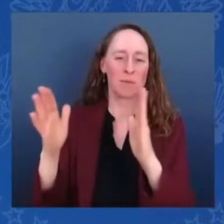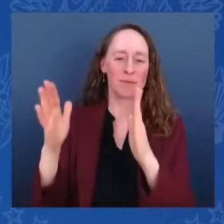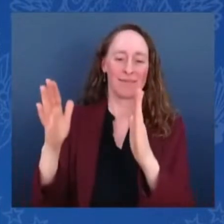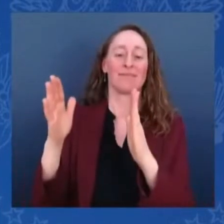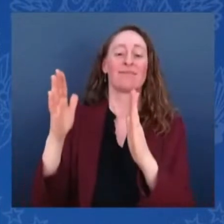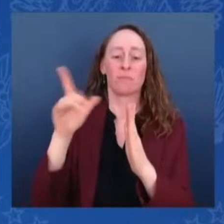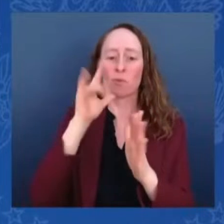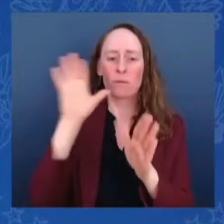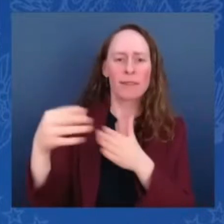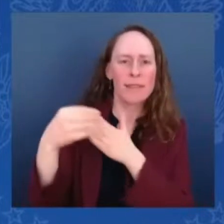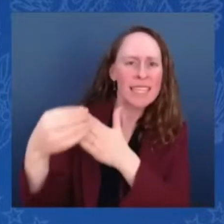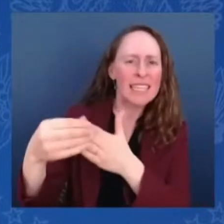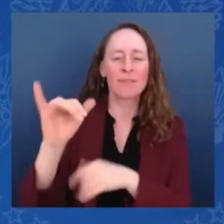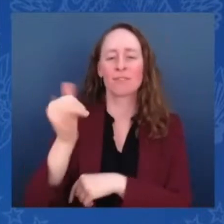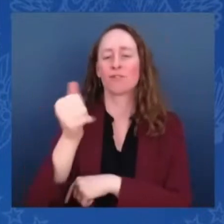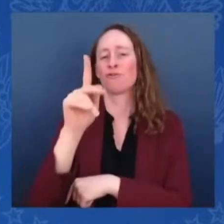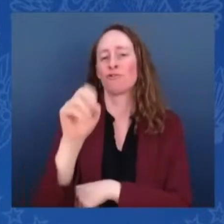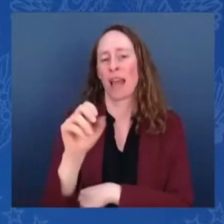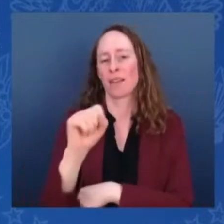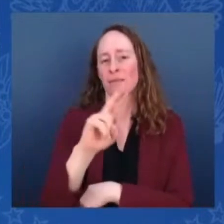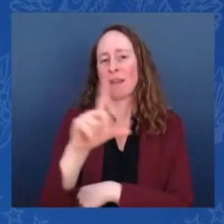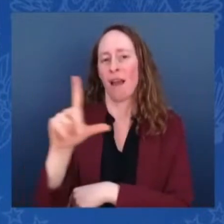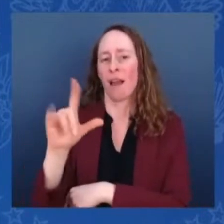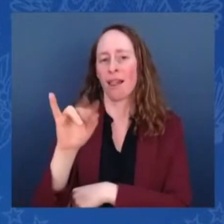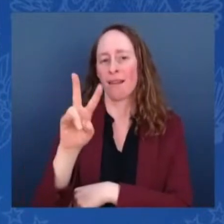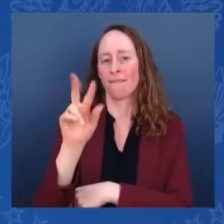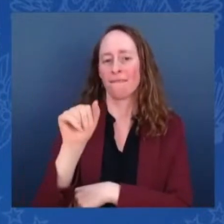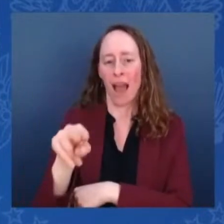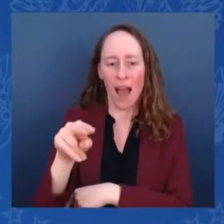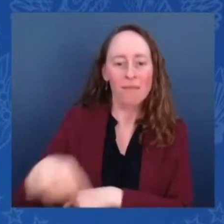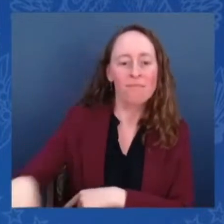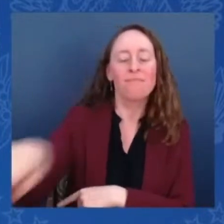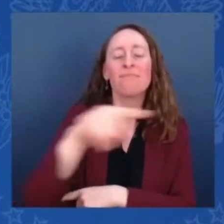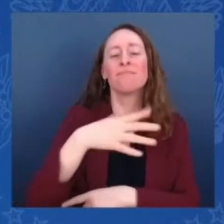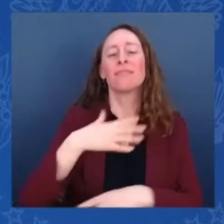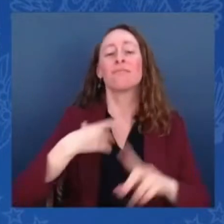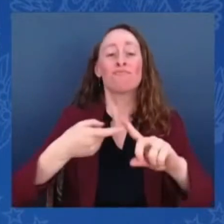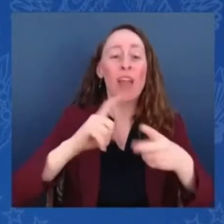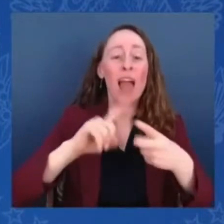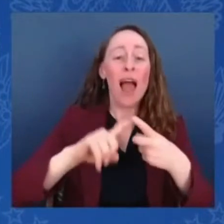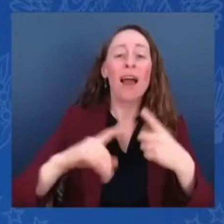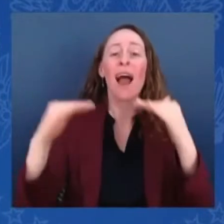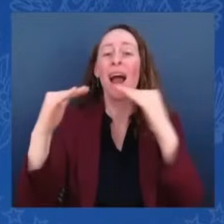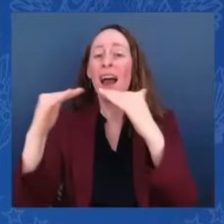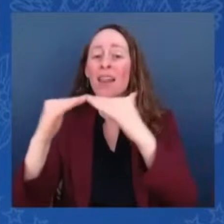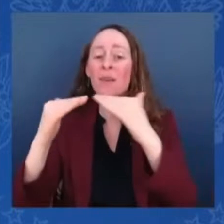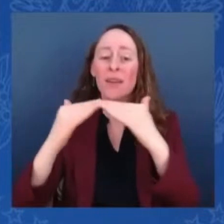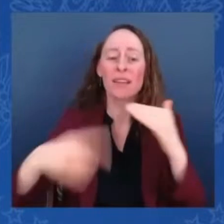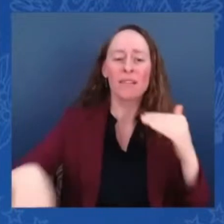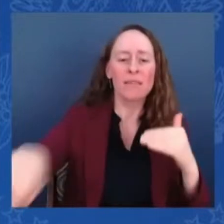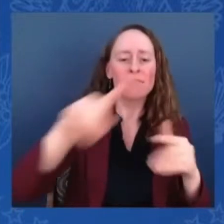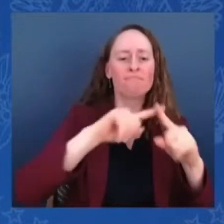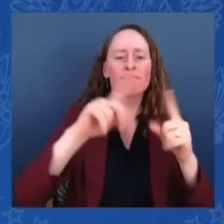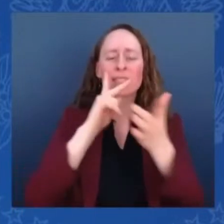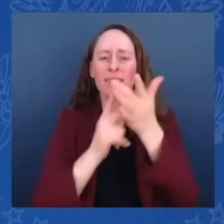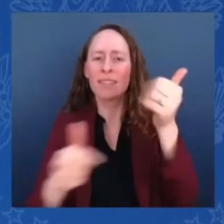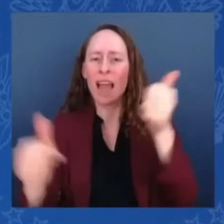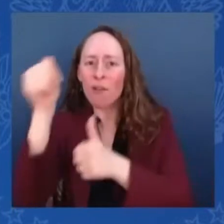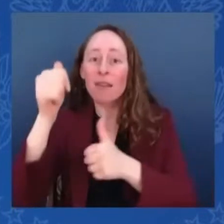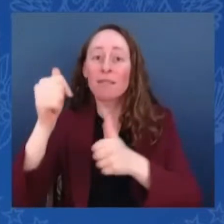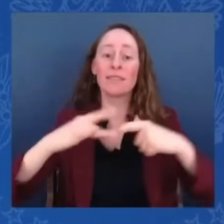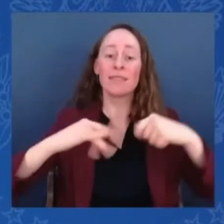across the administration, the Secretary of Defense, Samantha Power at USAID, the Secretary of the Treasury, Commerce, and so